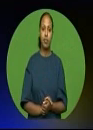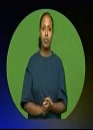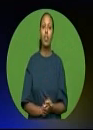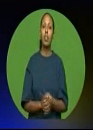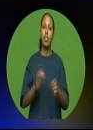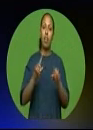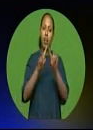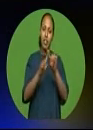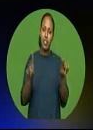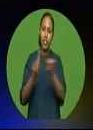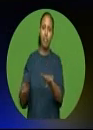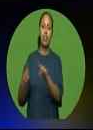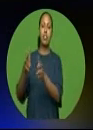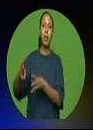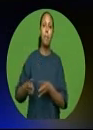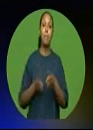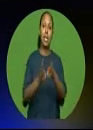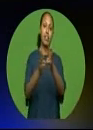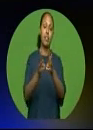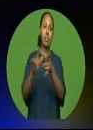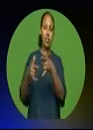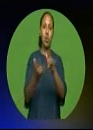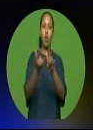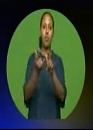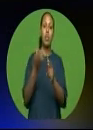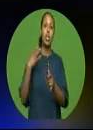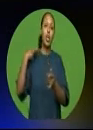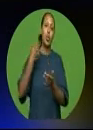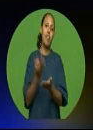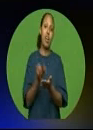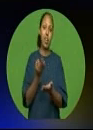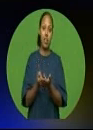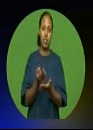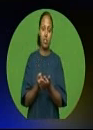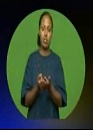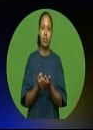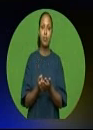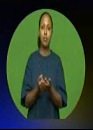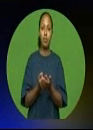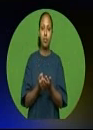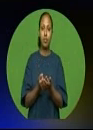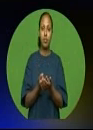There are different methods of equity financing.